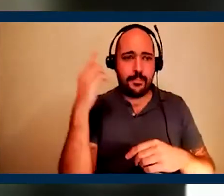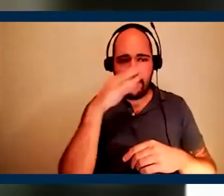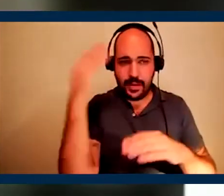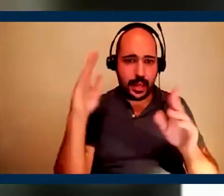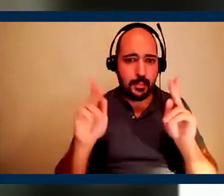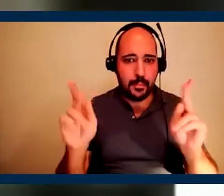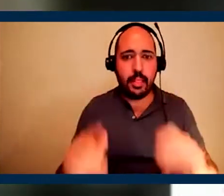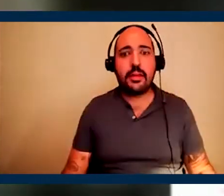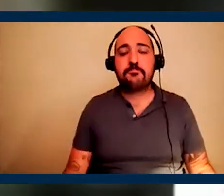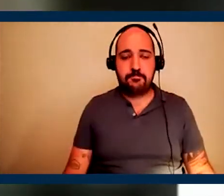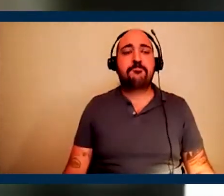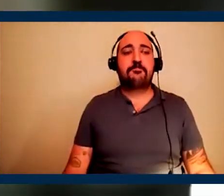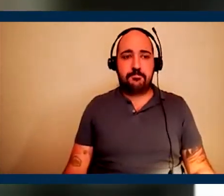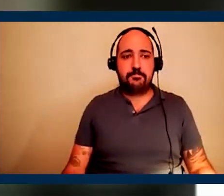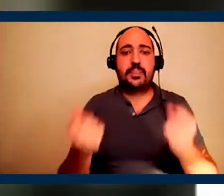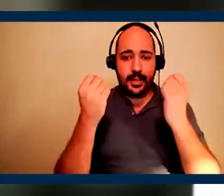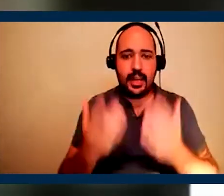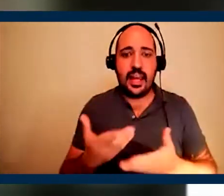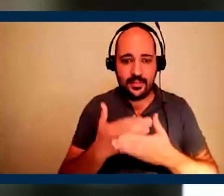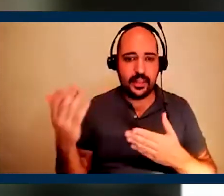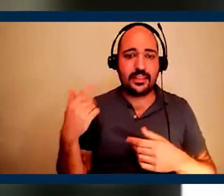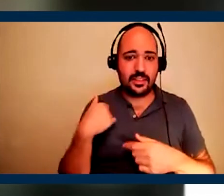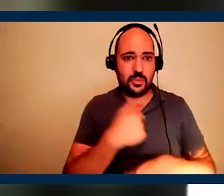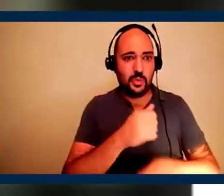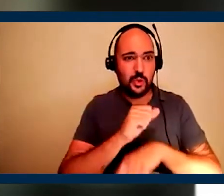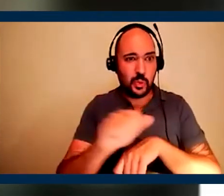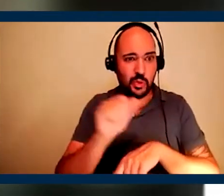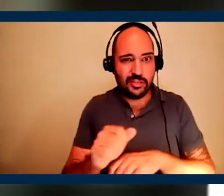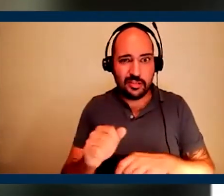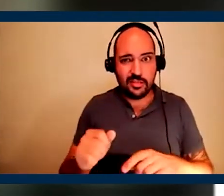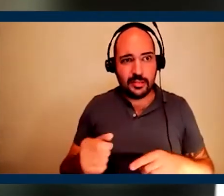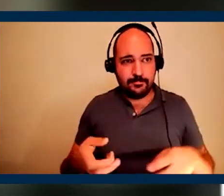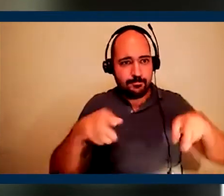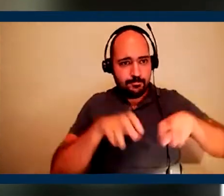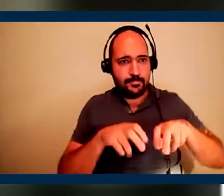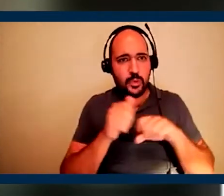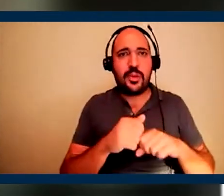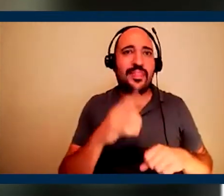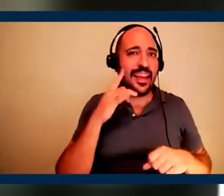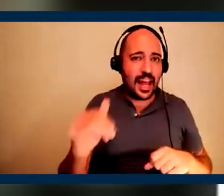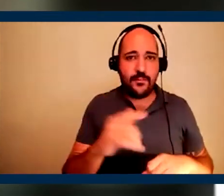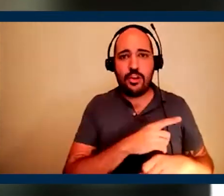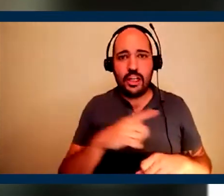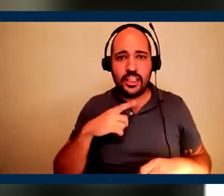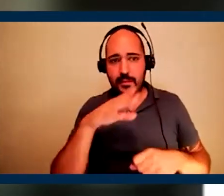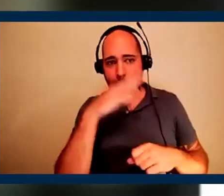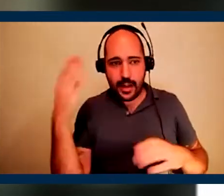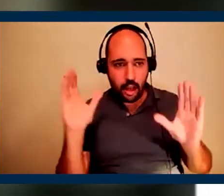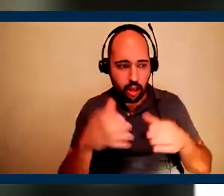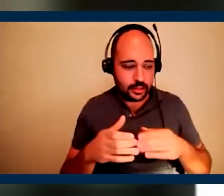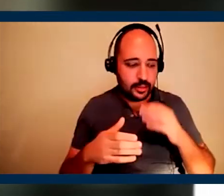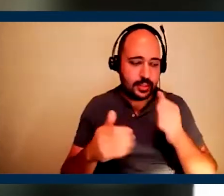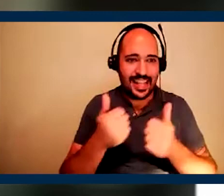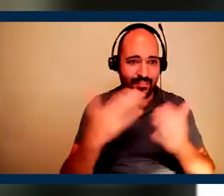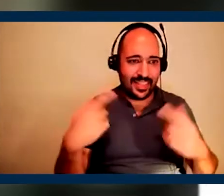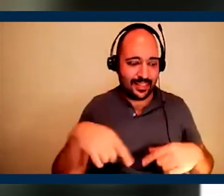A lot of things. For one, we're working side by side in coalition with the California Legislative Black Caucus and everything they're doing, bringing